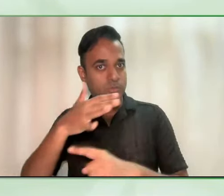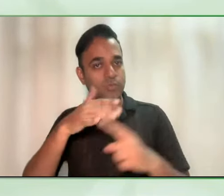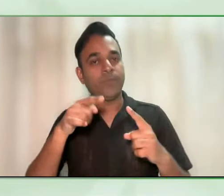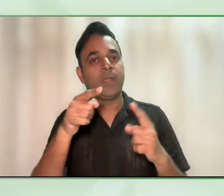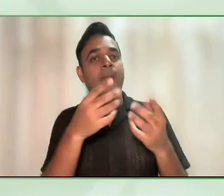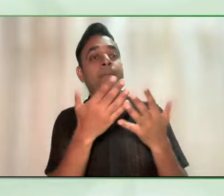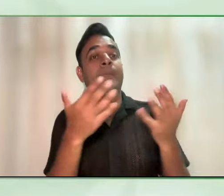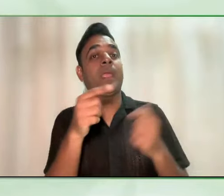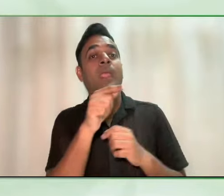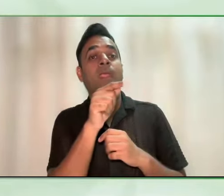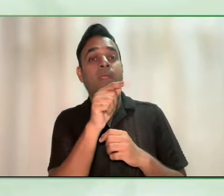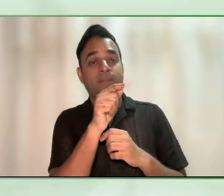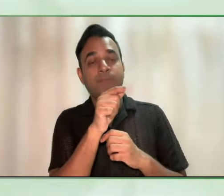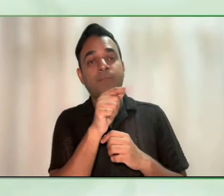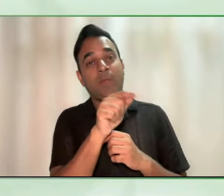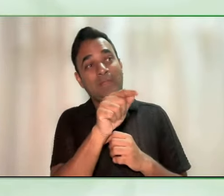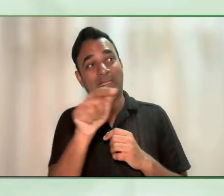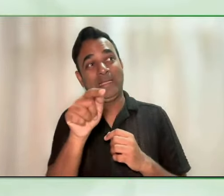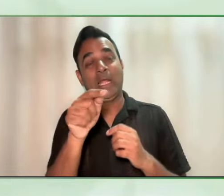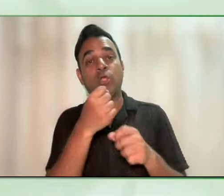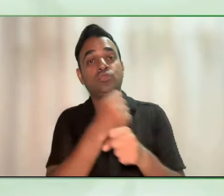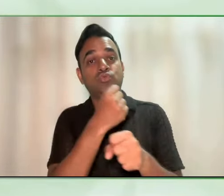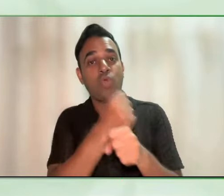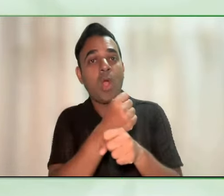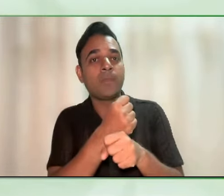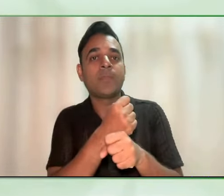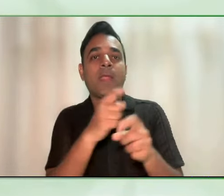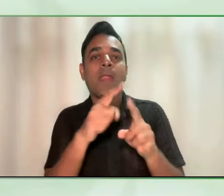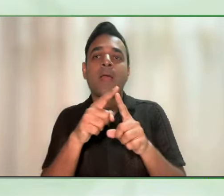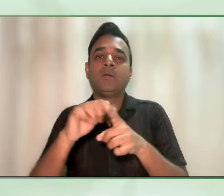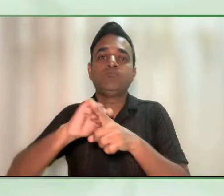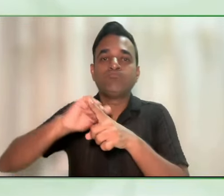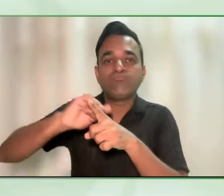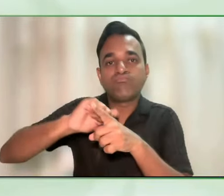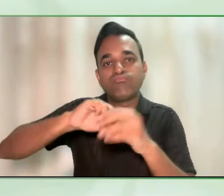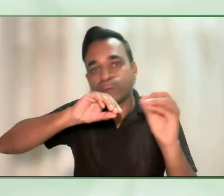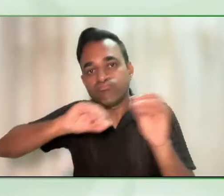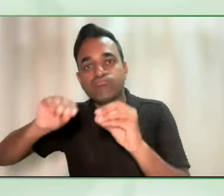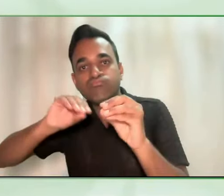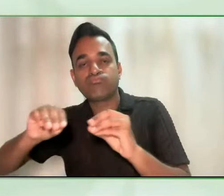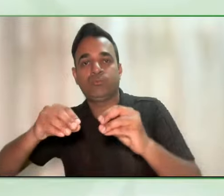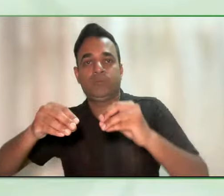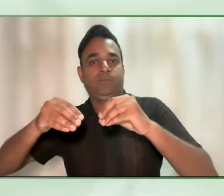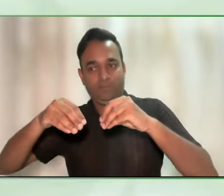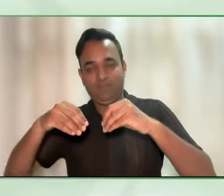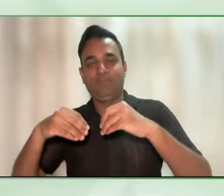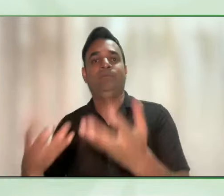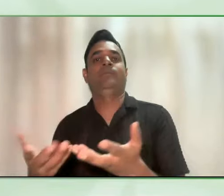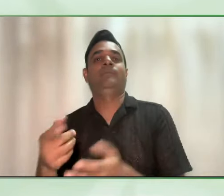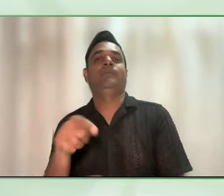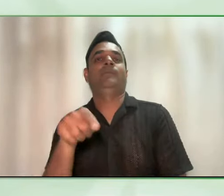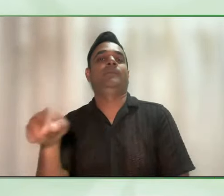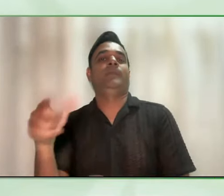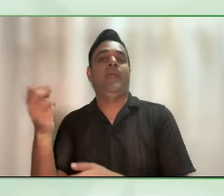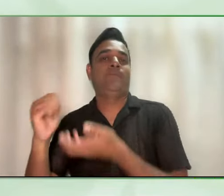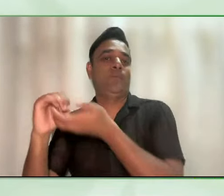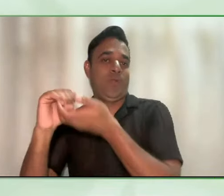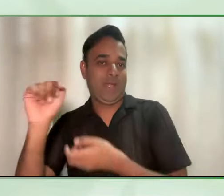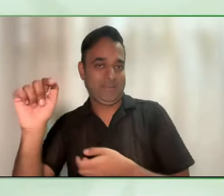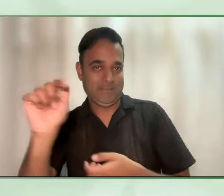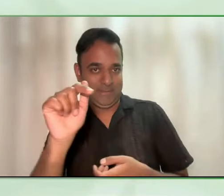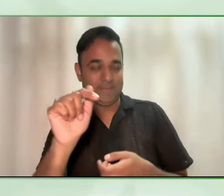with disabilities at the workplace. A job coach also provides training to the